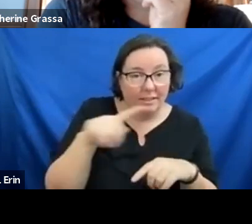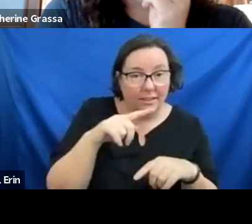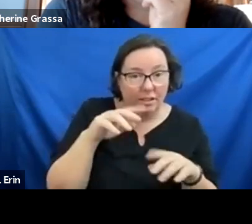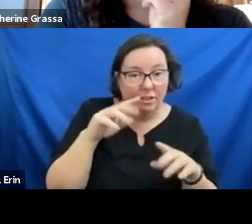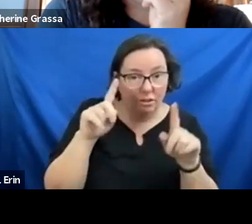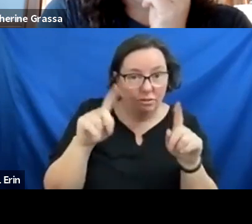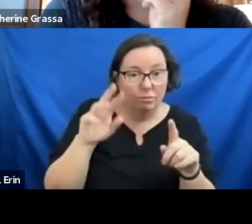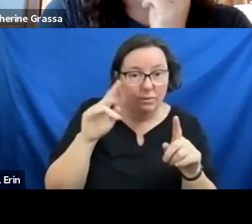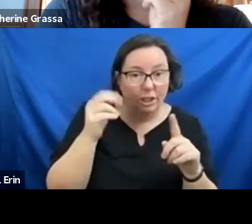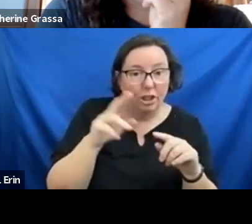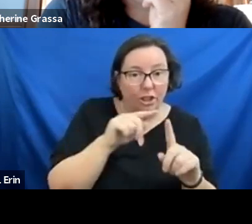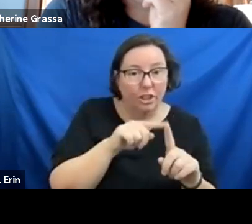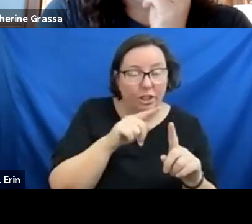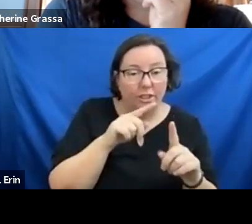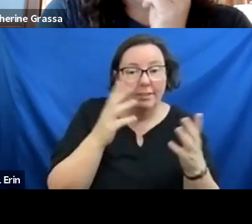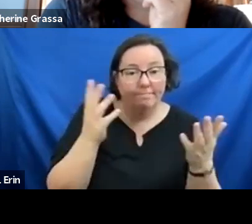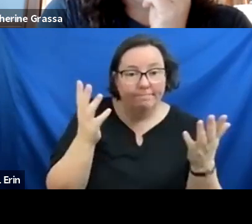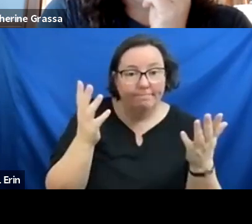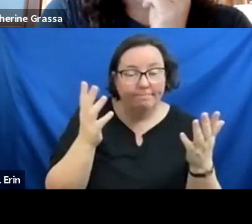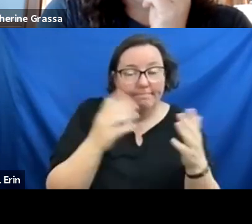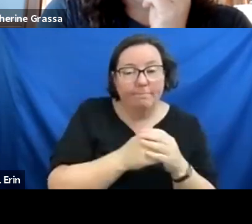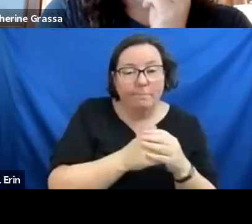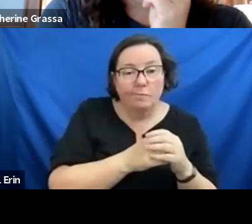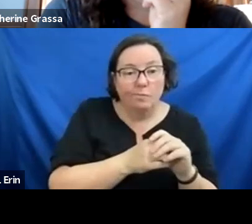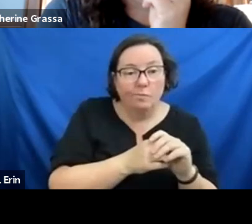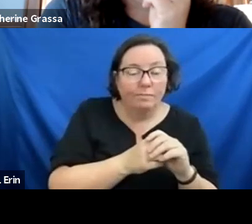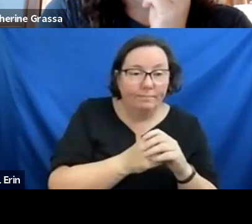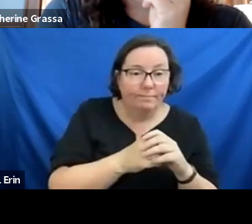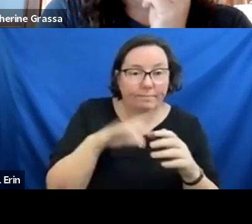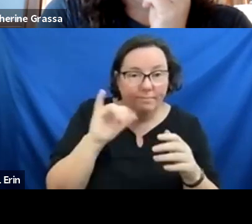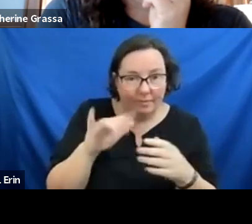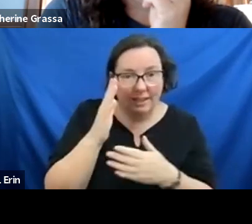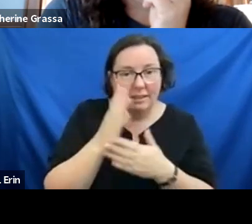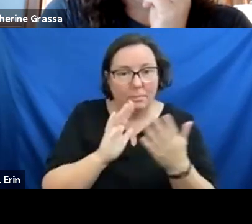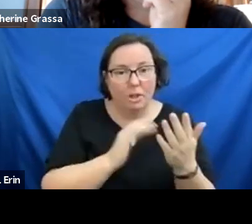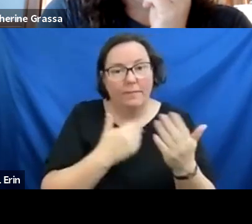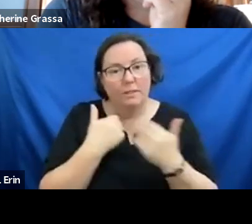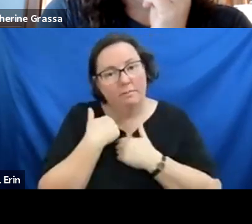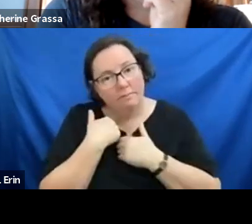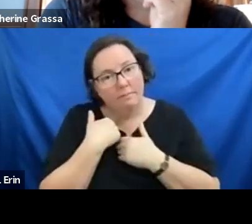rigor of, you know, of that is part of our charge.